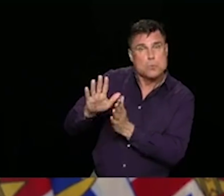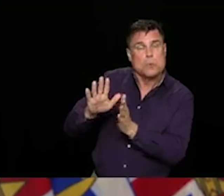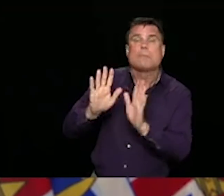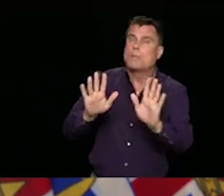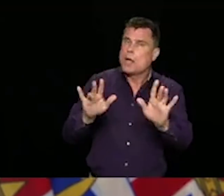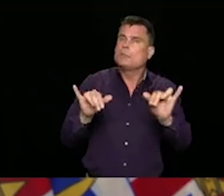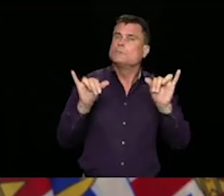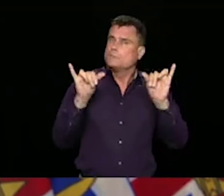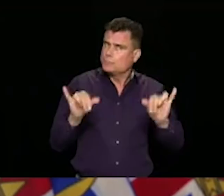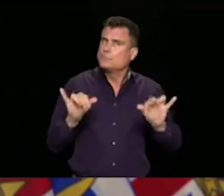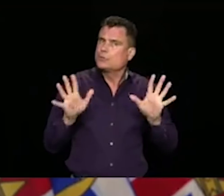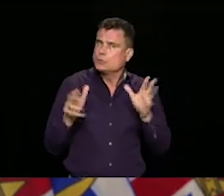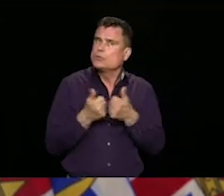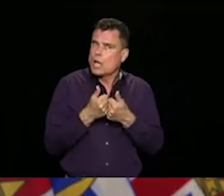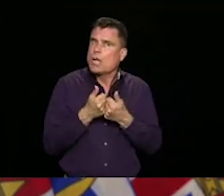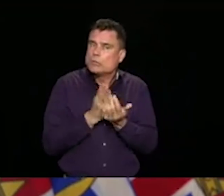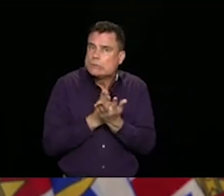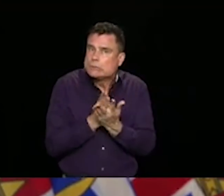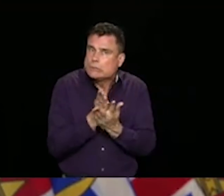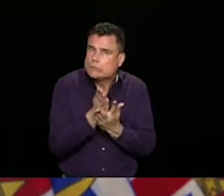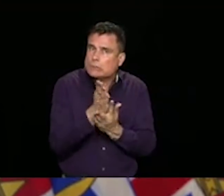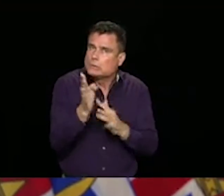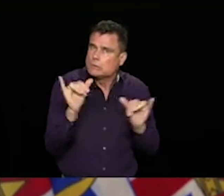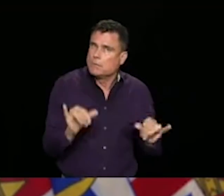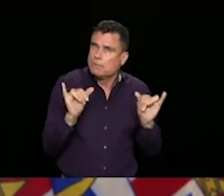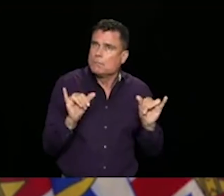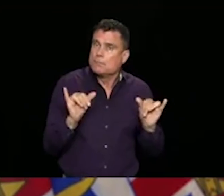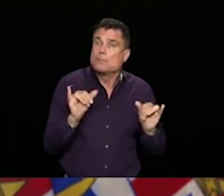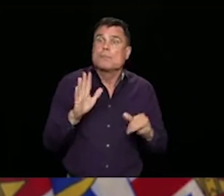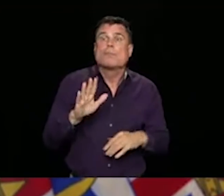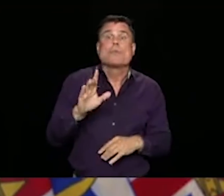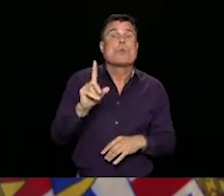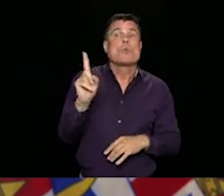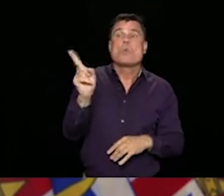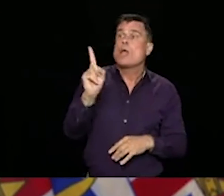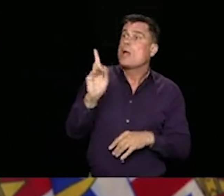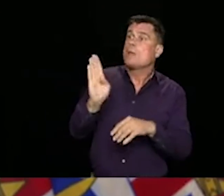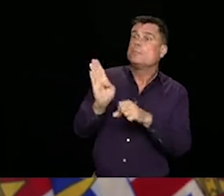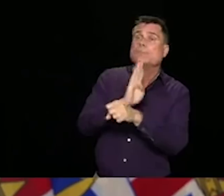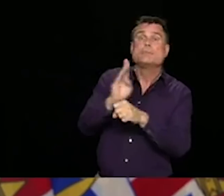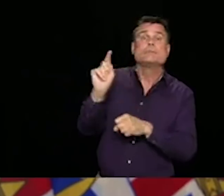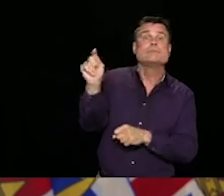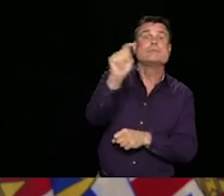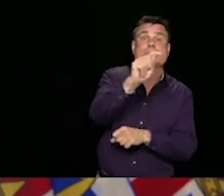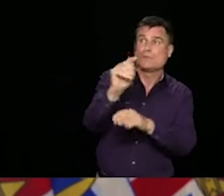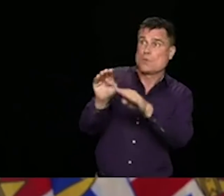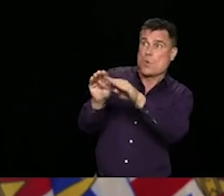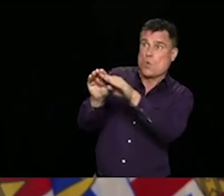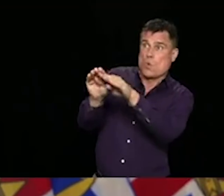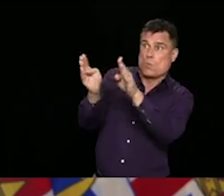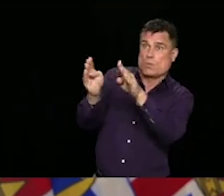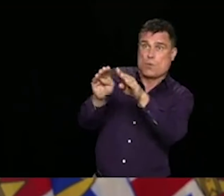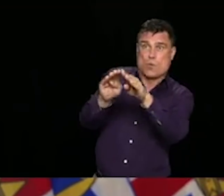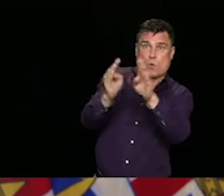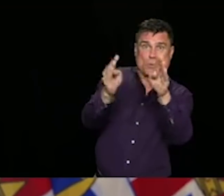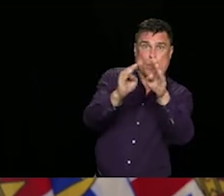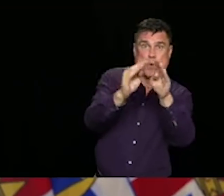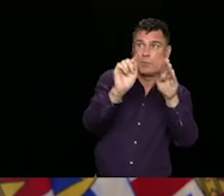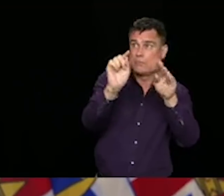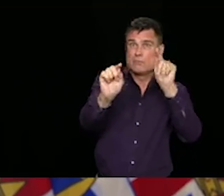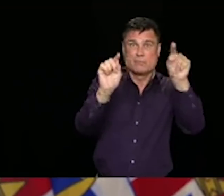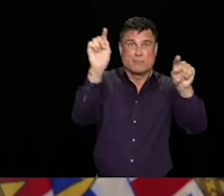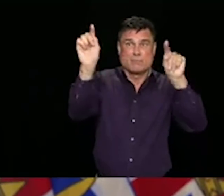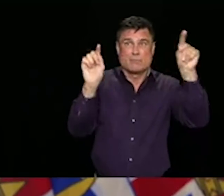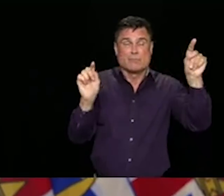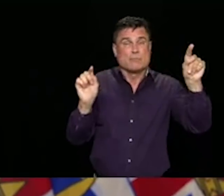that in those places where businesses have been up and running, we have had occasions where we've had introductions